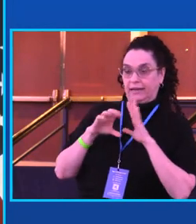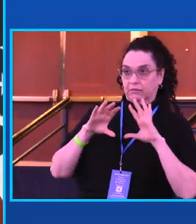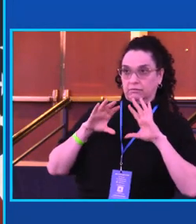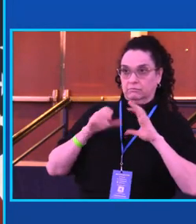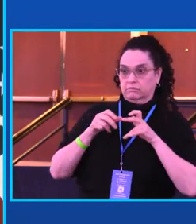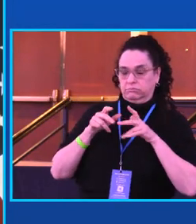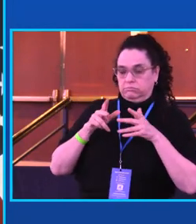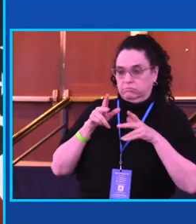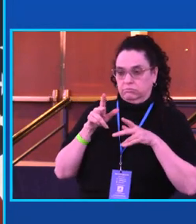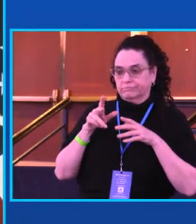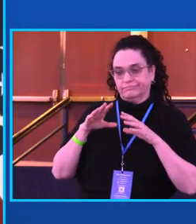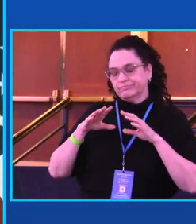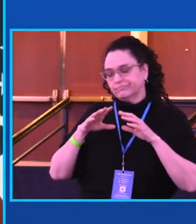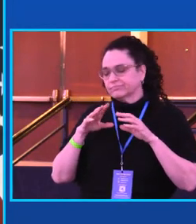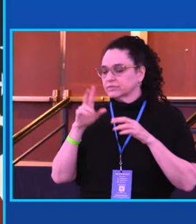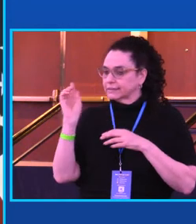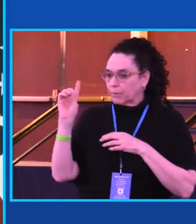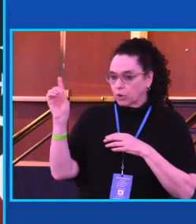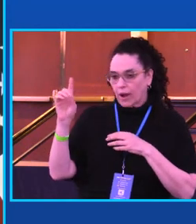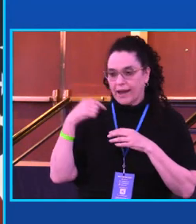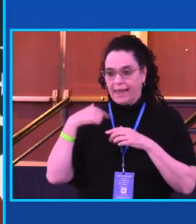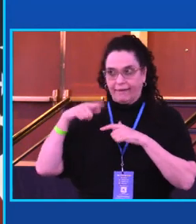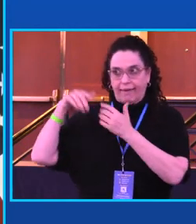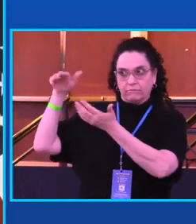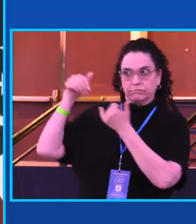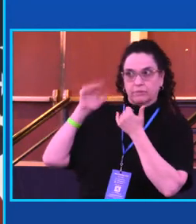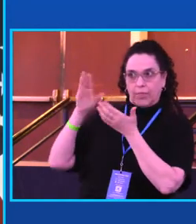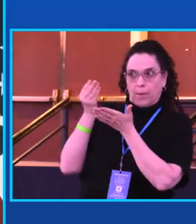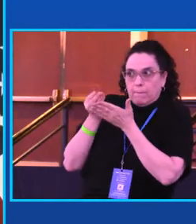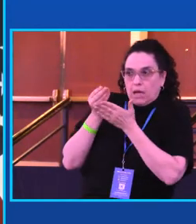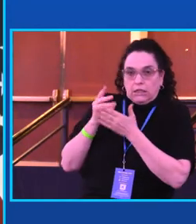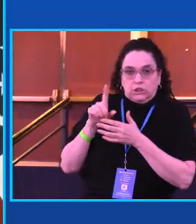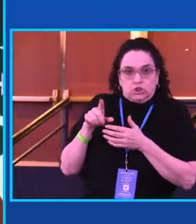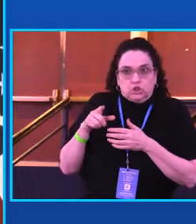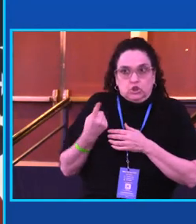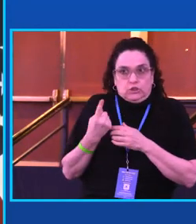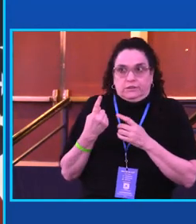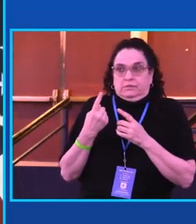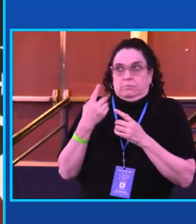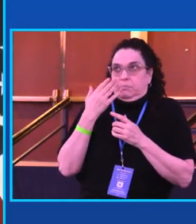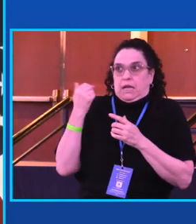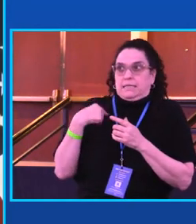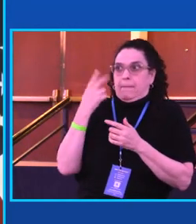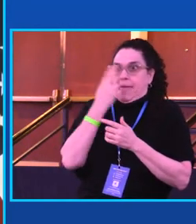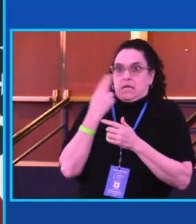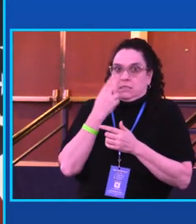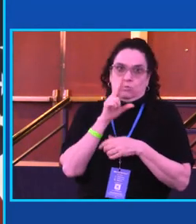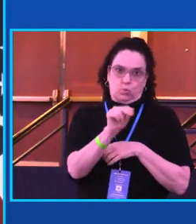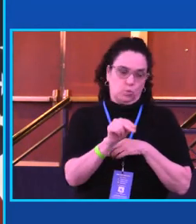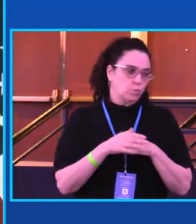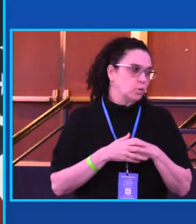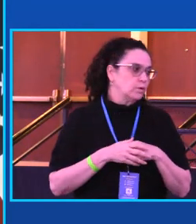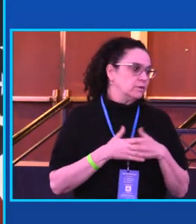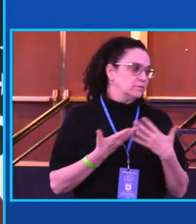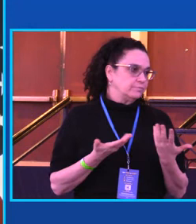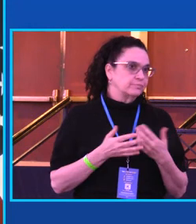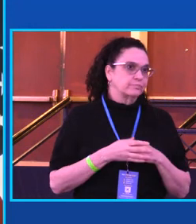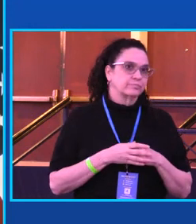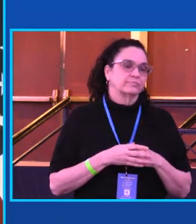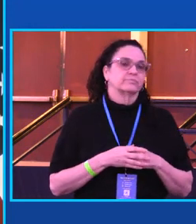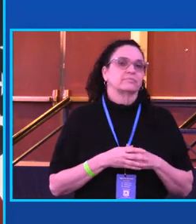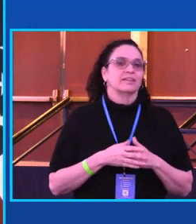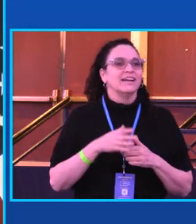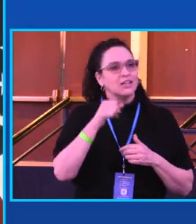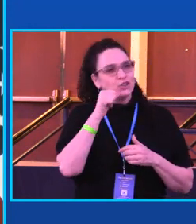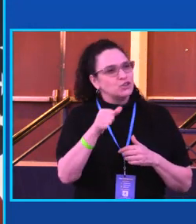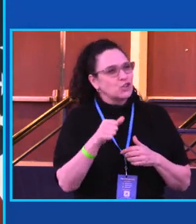So please do what you can. Really, really appreciate that. Now I'd like to recognize, don't laugh at my good